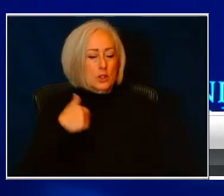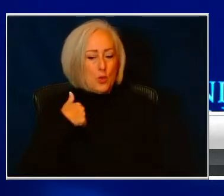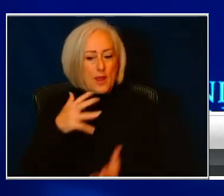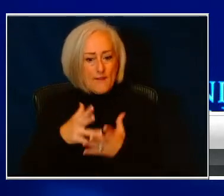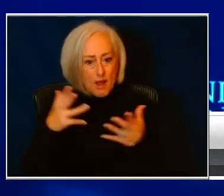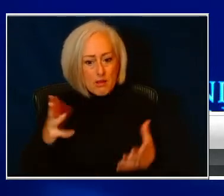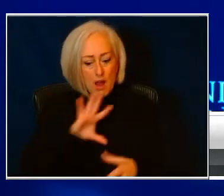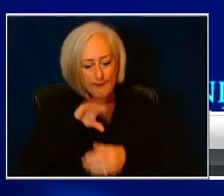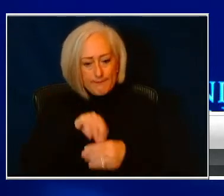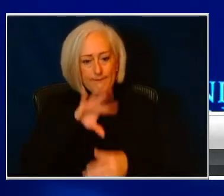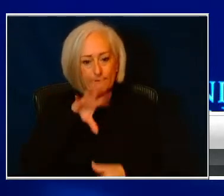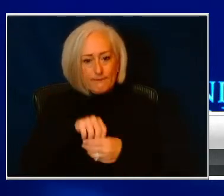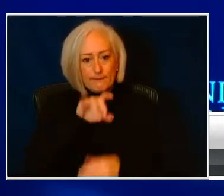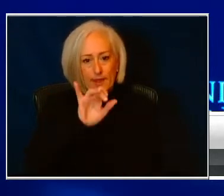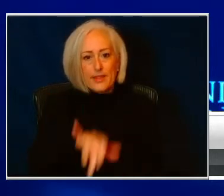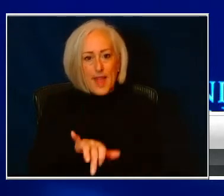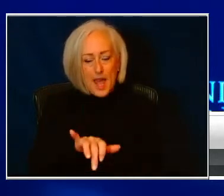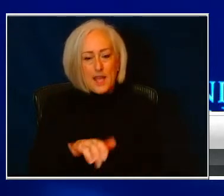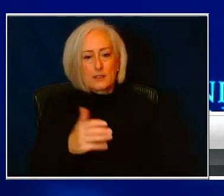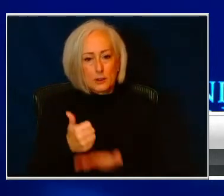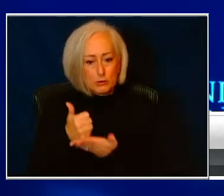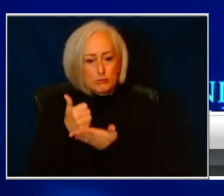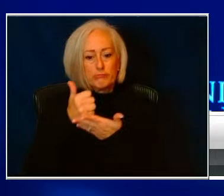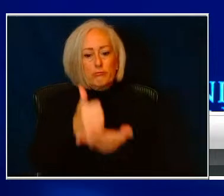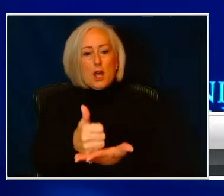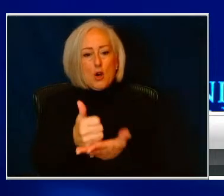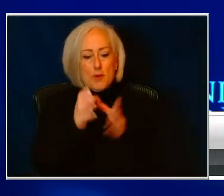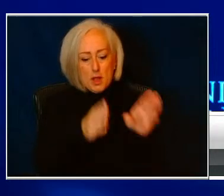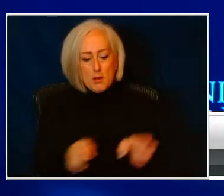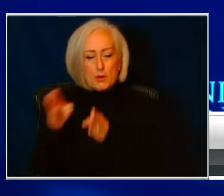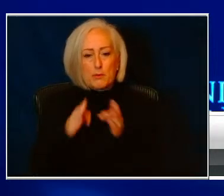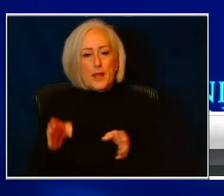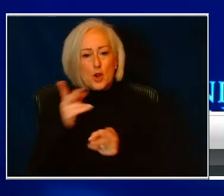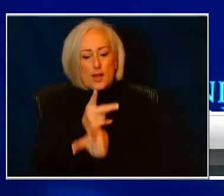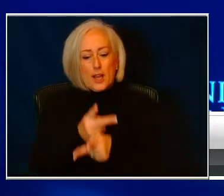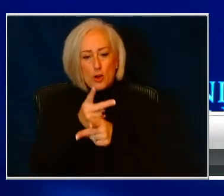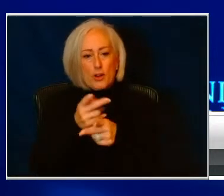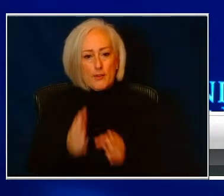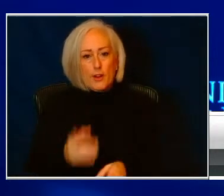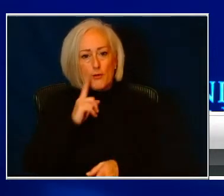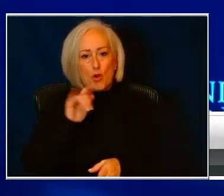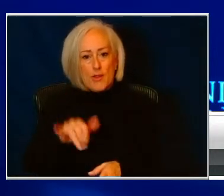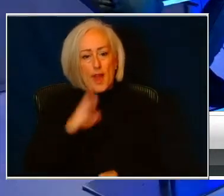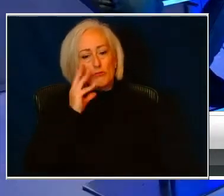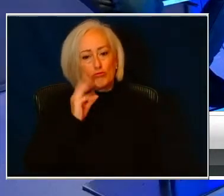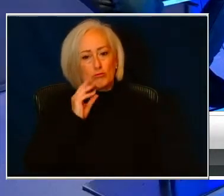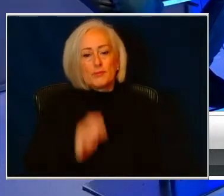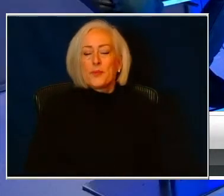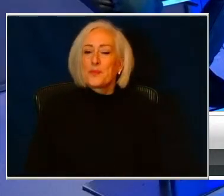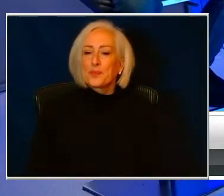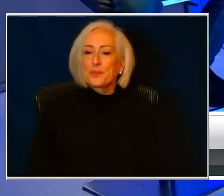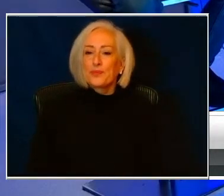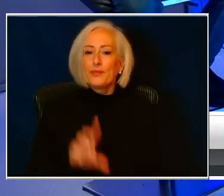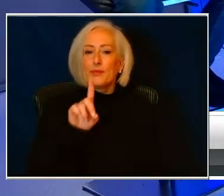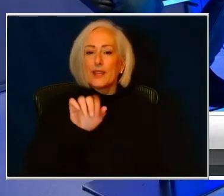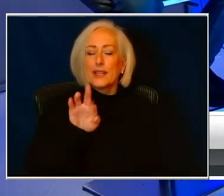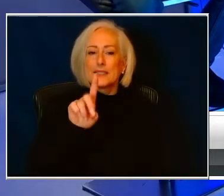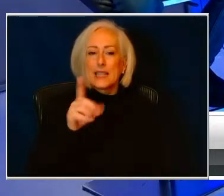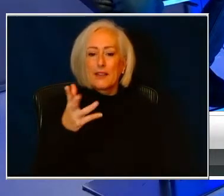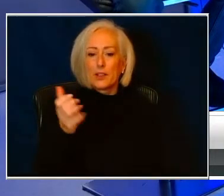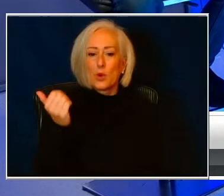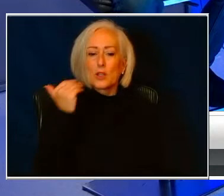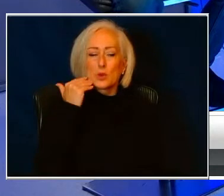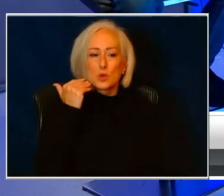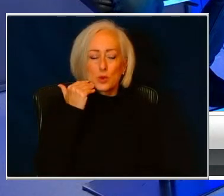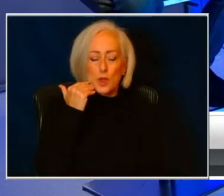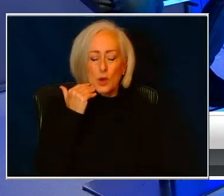and into sort of how do we help prepare the caregiver for this journey. David wants to know, Dr. C, do you